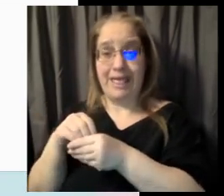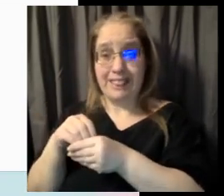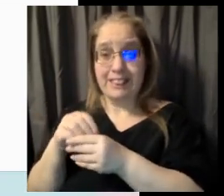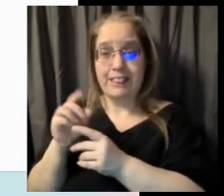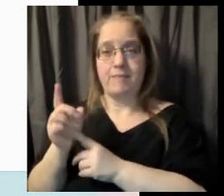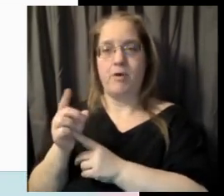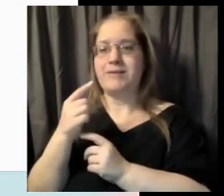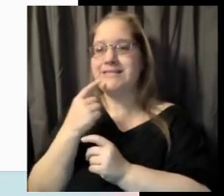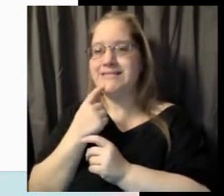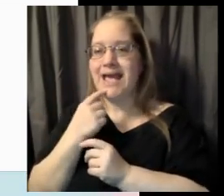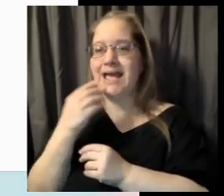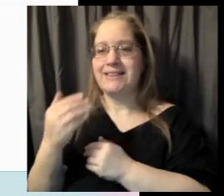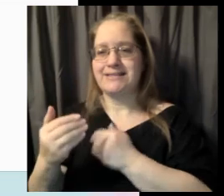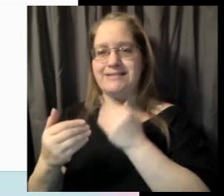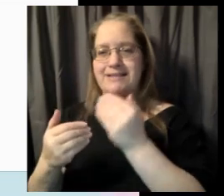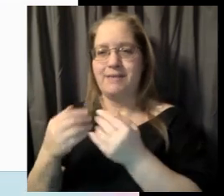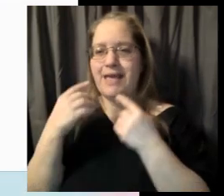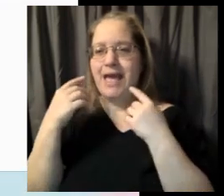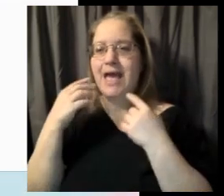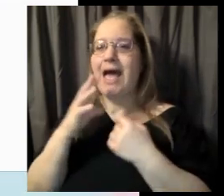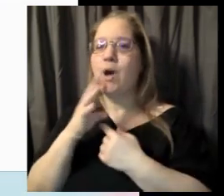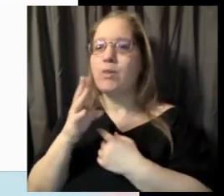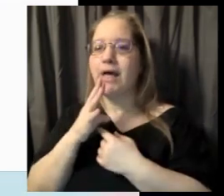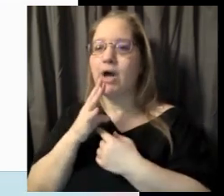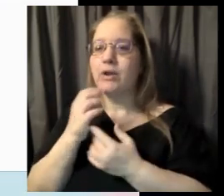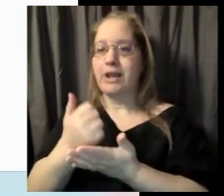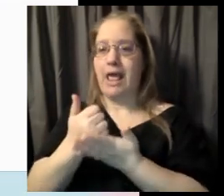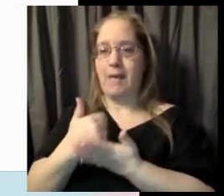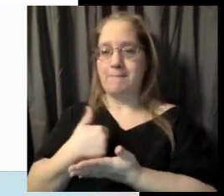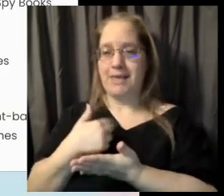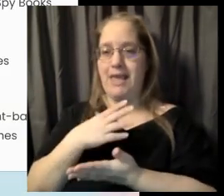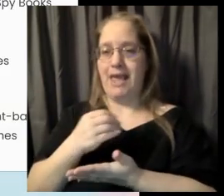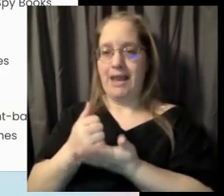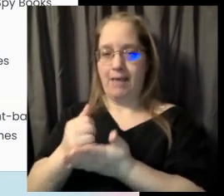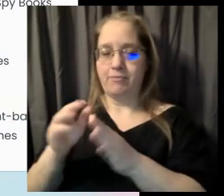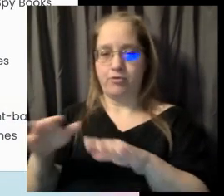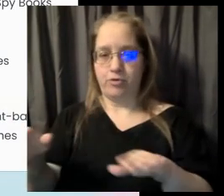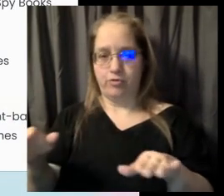the steps and actions out loud may help both you and your child.